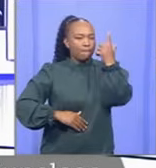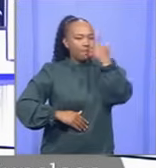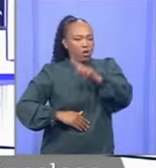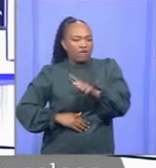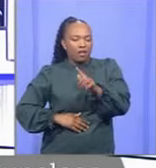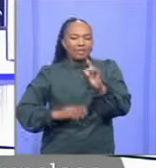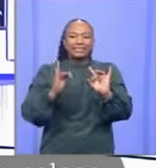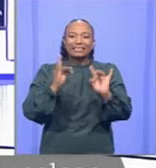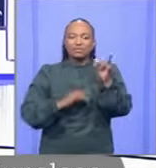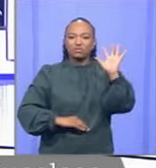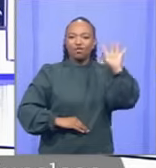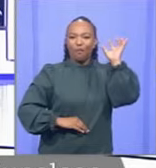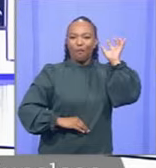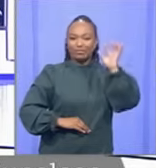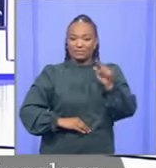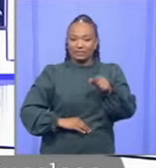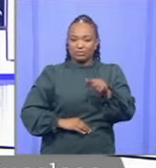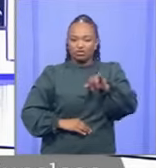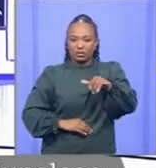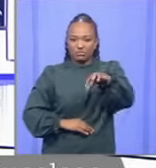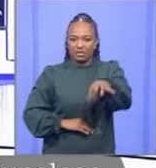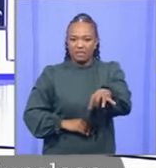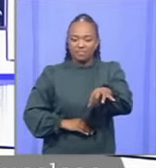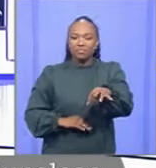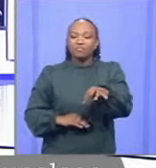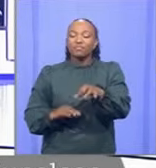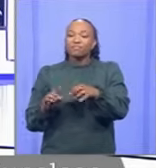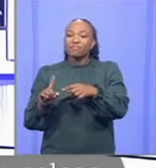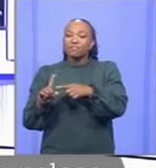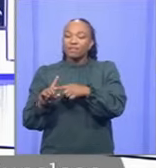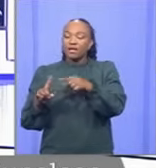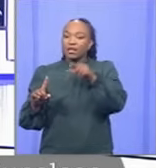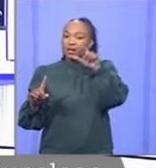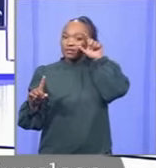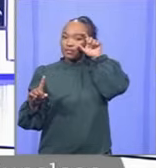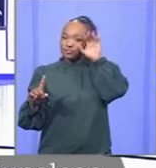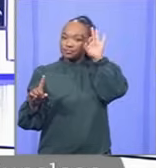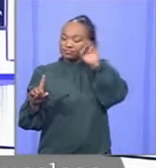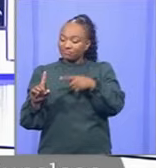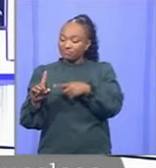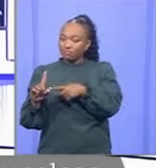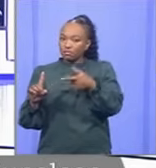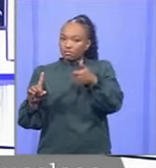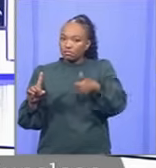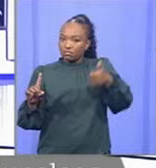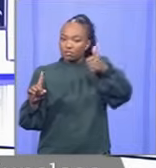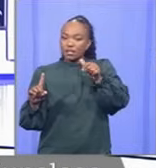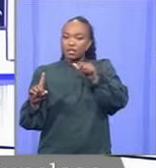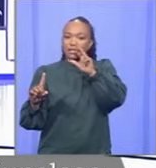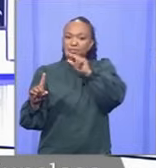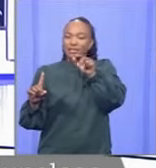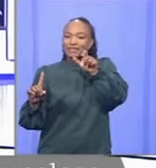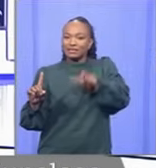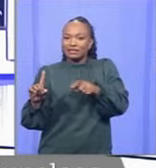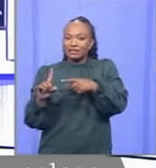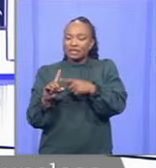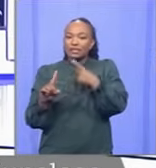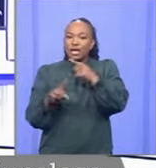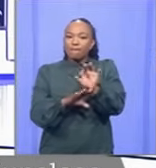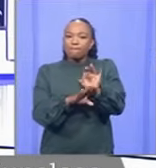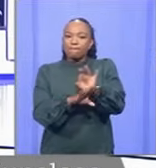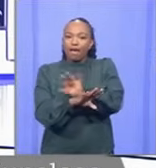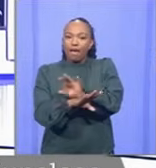City of Gold. Mongwaledi kakaretšo wa ANC Fikile Mbalula o re ditherišano ka bokamoso bja masepala mogolo